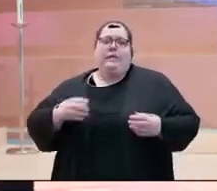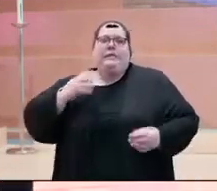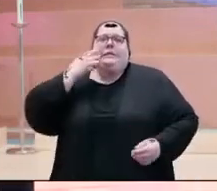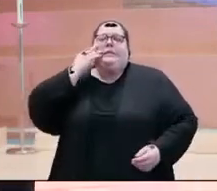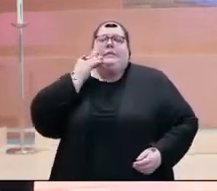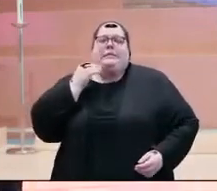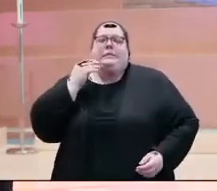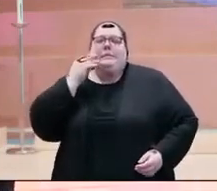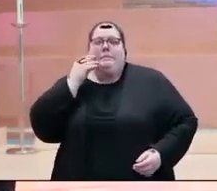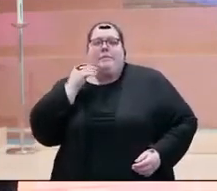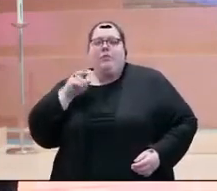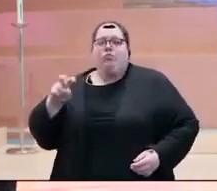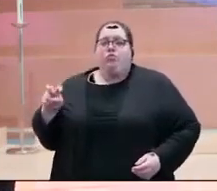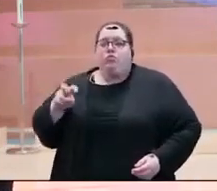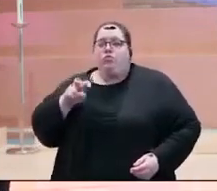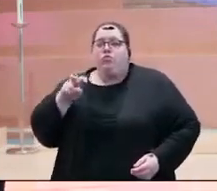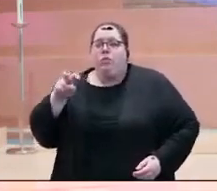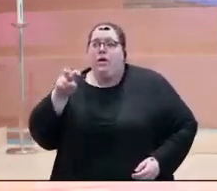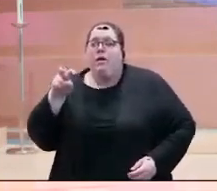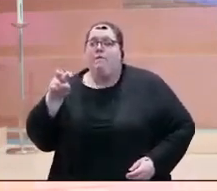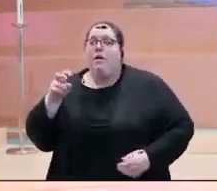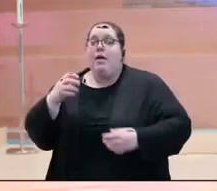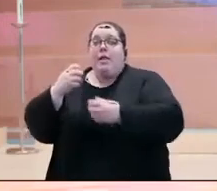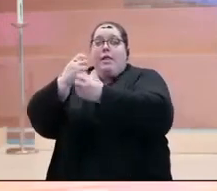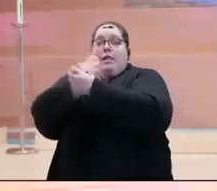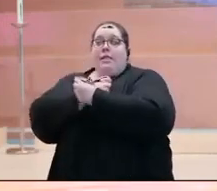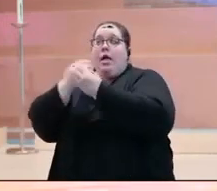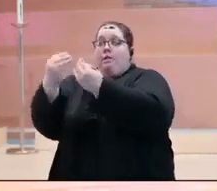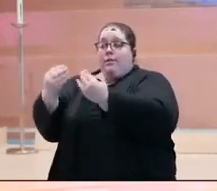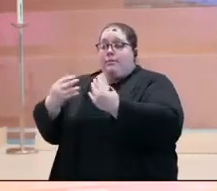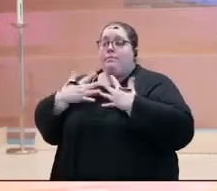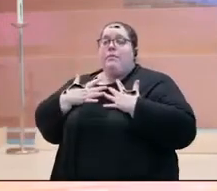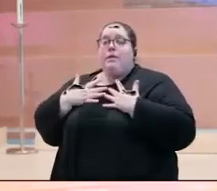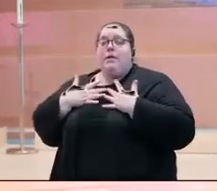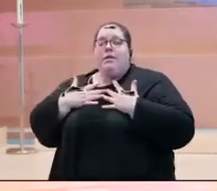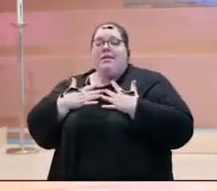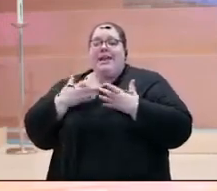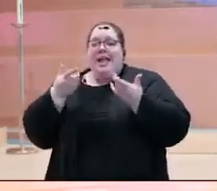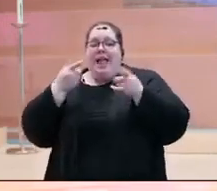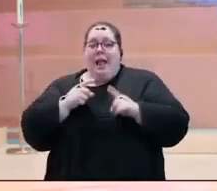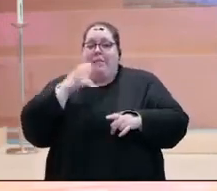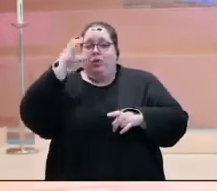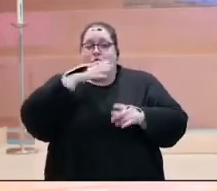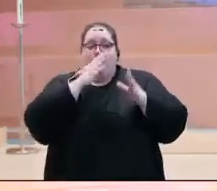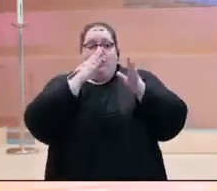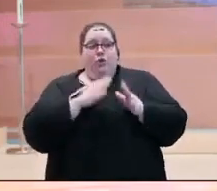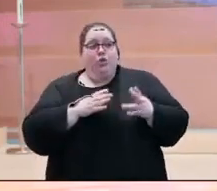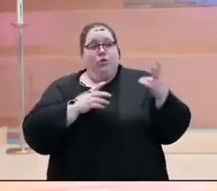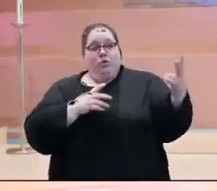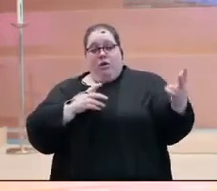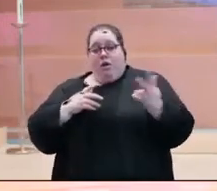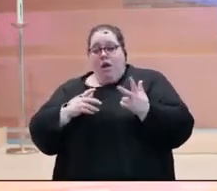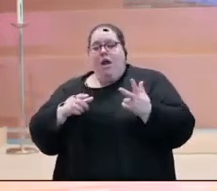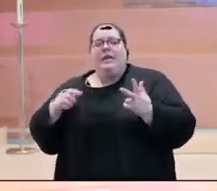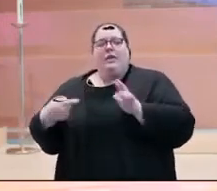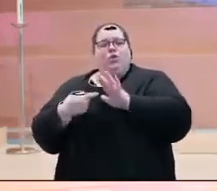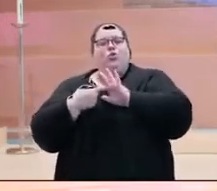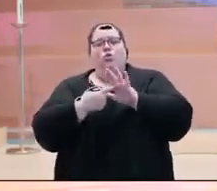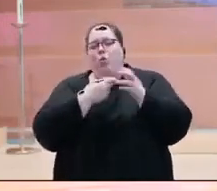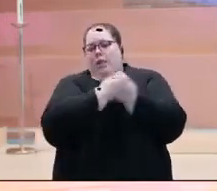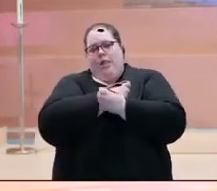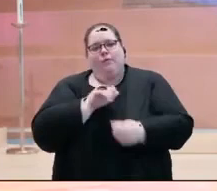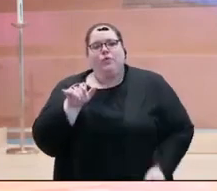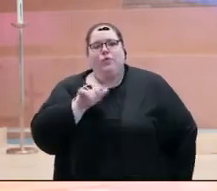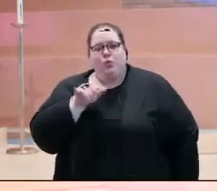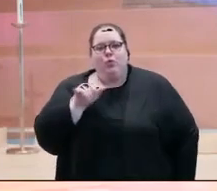receiving love as a stranger that when strangers came to him, he was able to show them that same love. And when we look at biblical